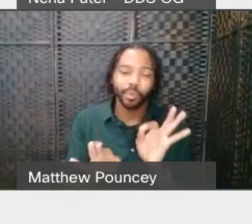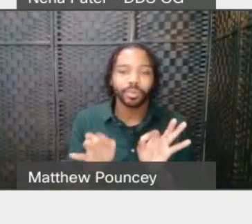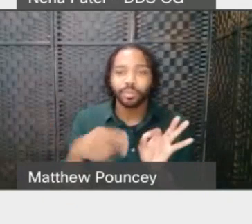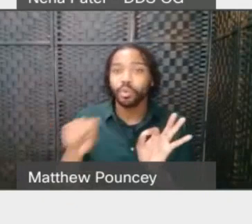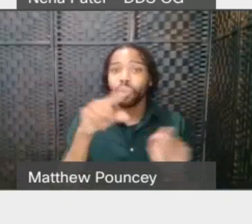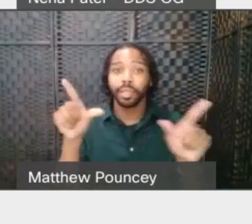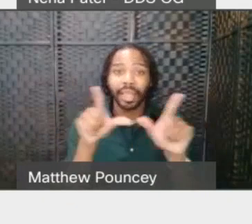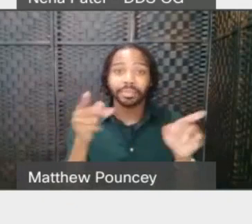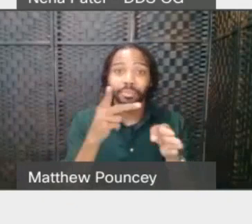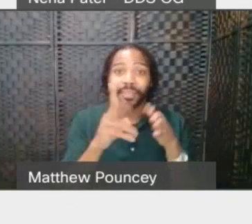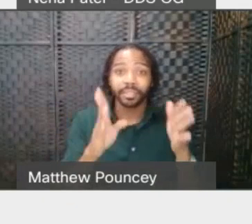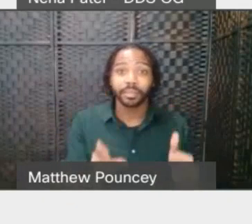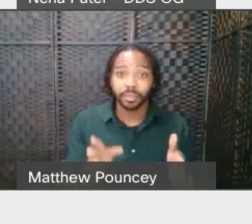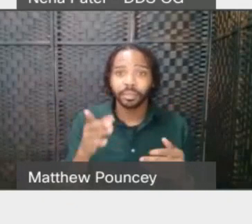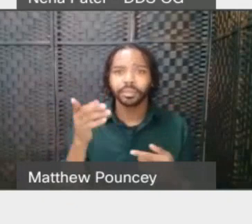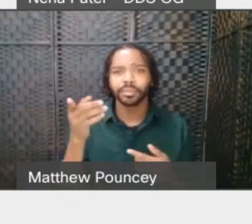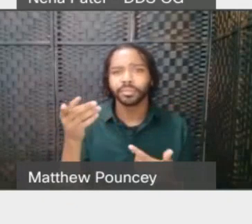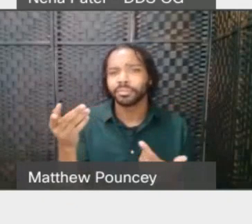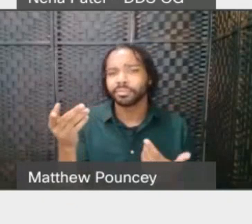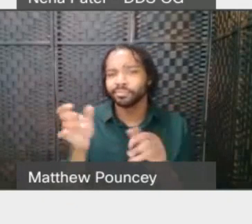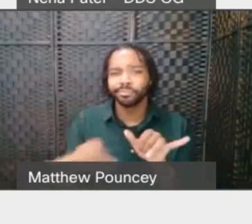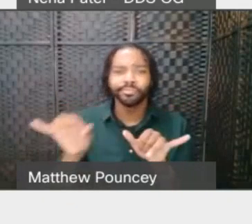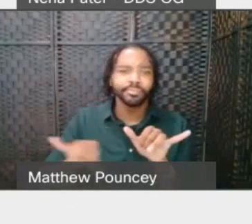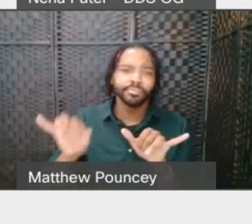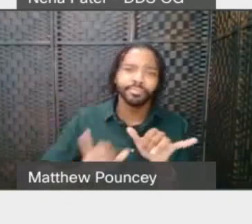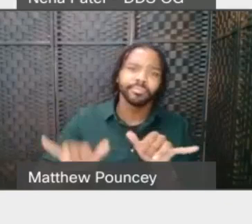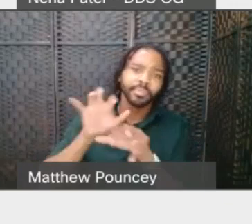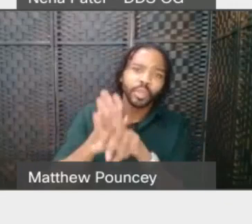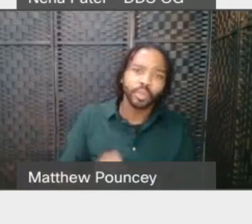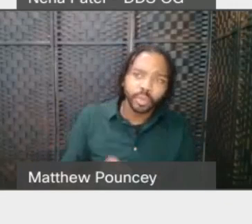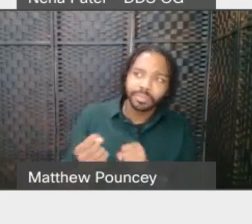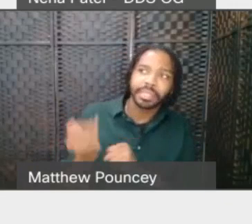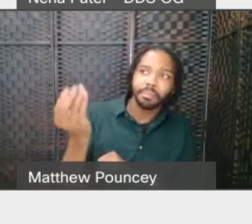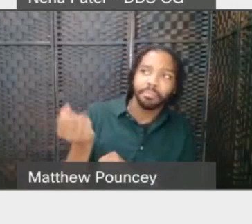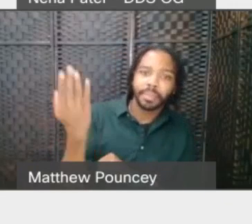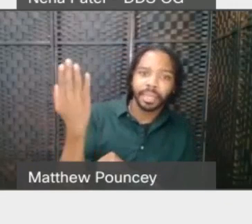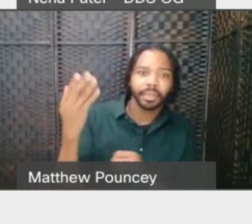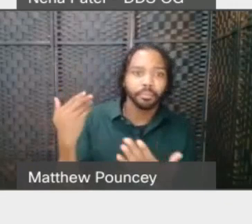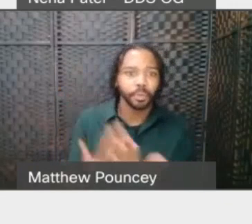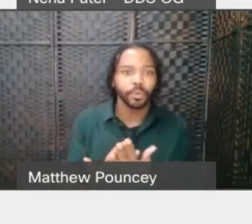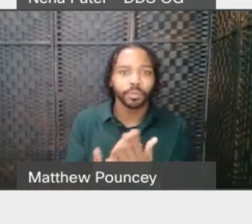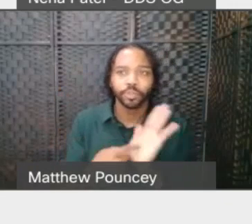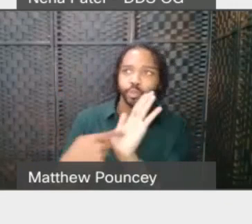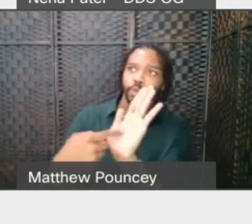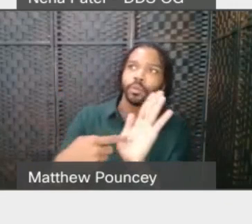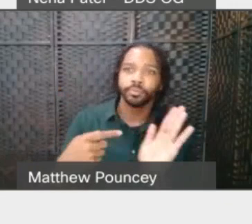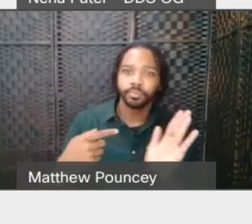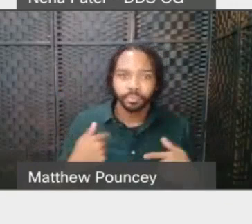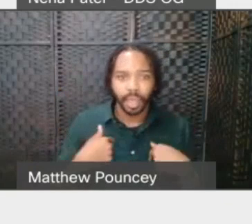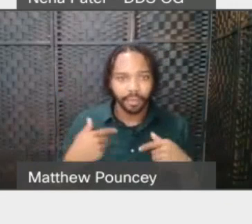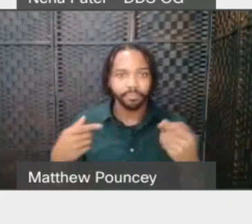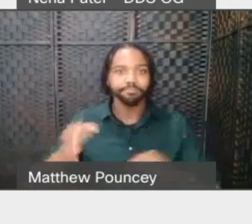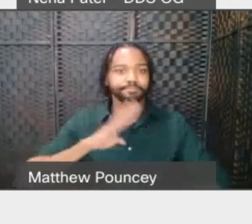professionals are very much accustomed to submitting documentation, demonstrating that we've met